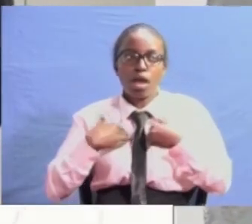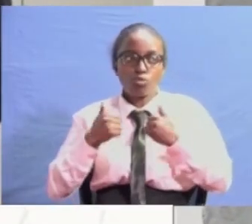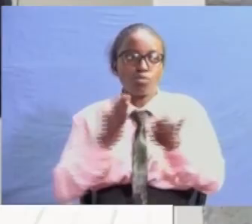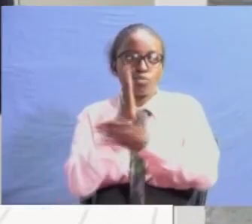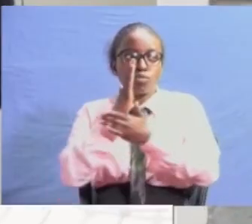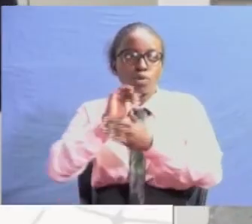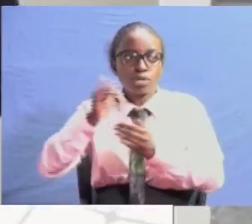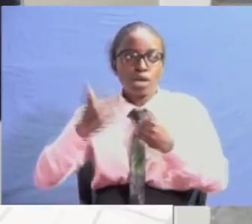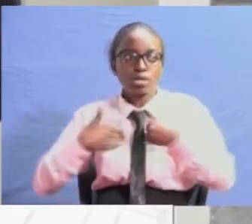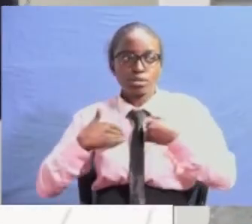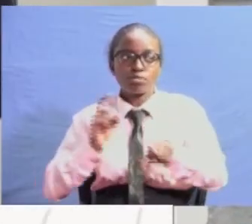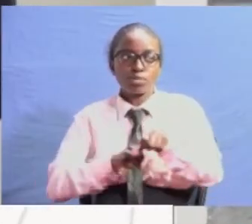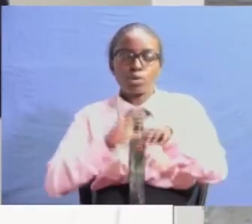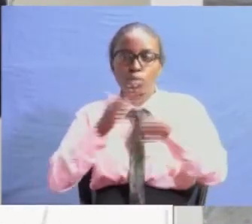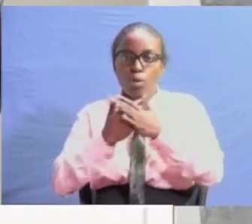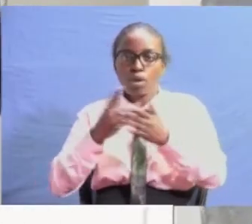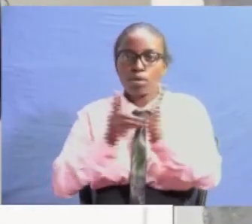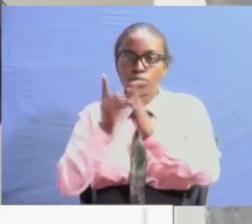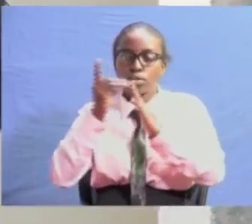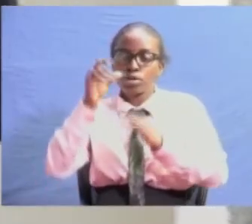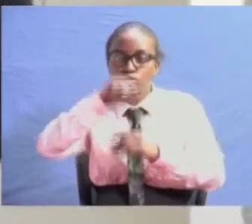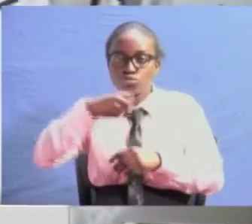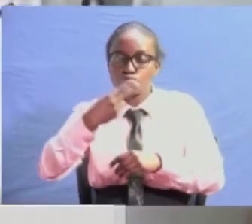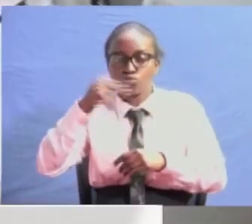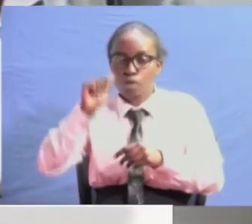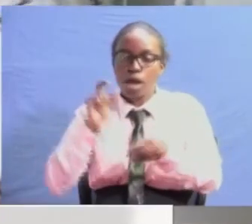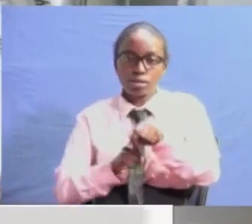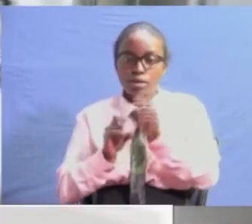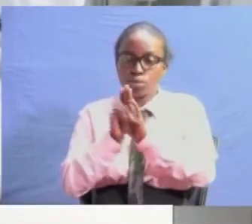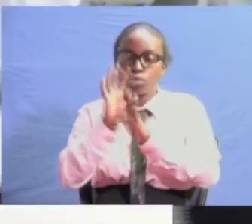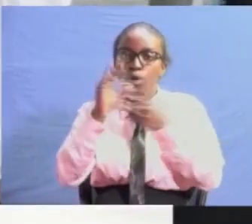remain optimistic that the rollout of SHA will ultimately improve access to